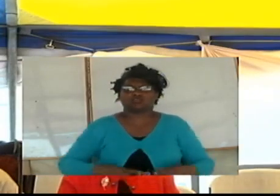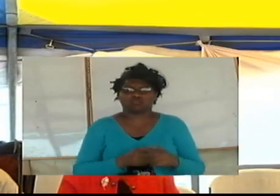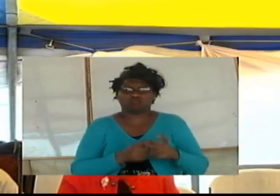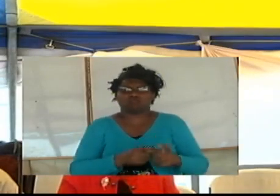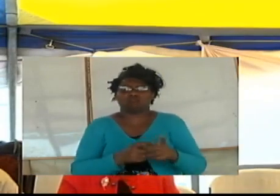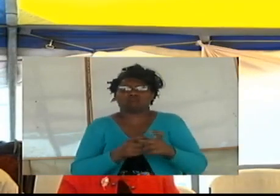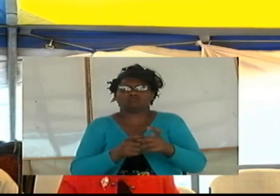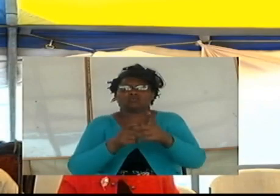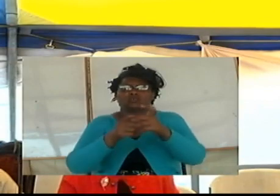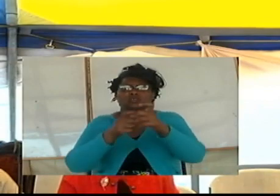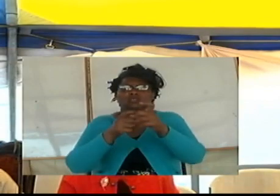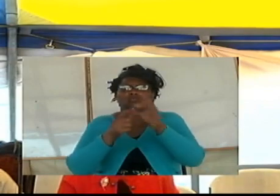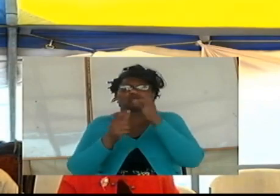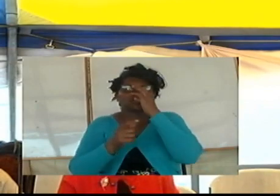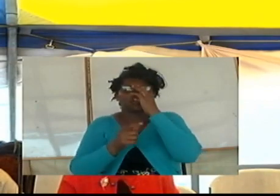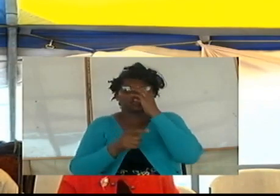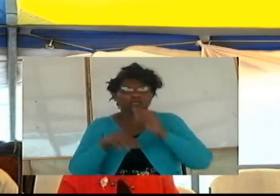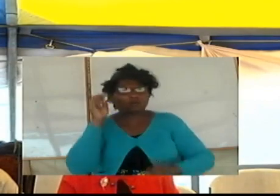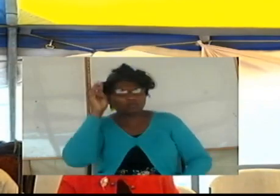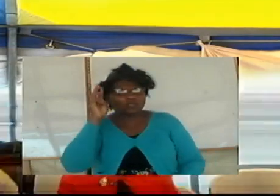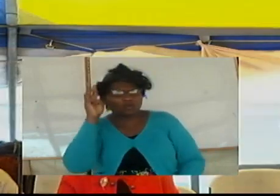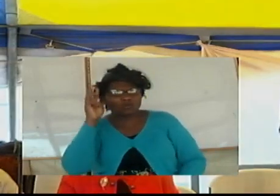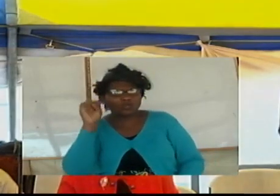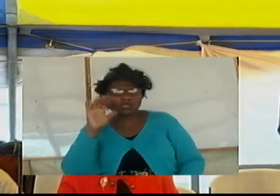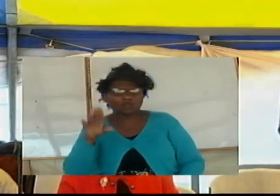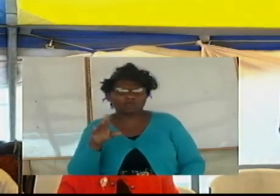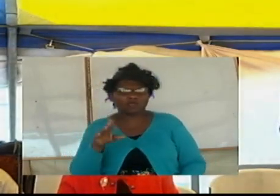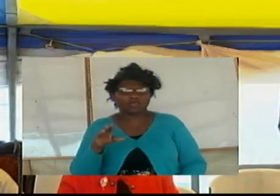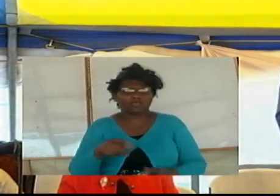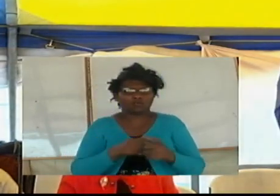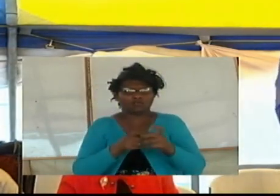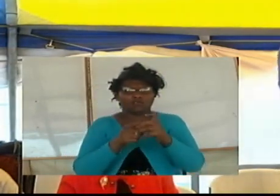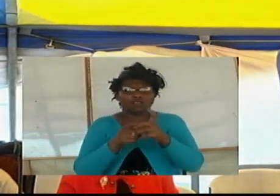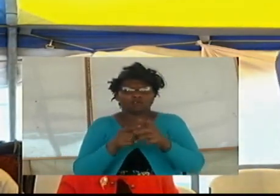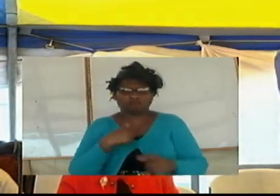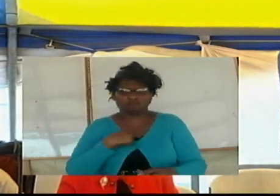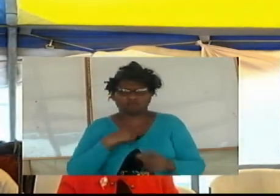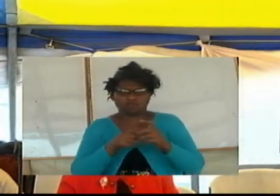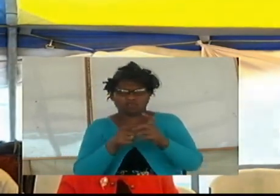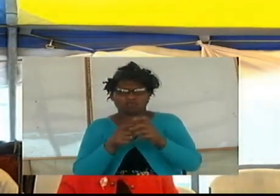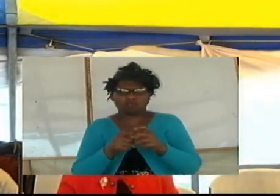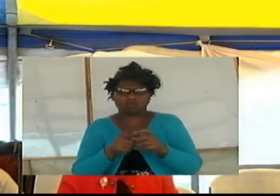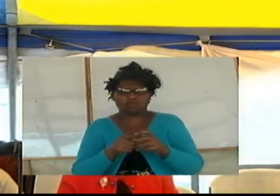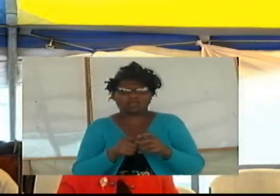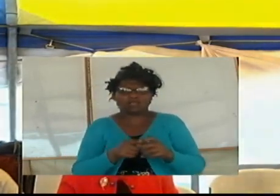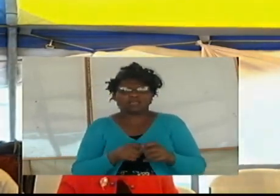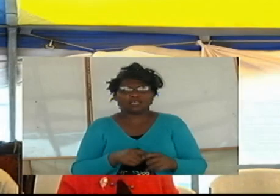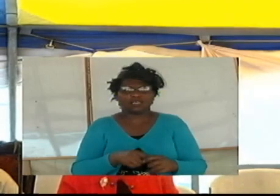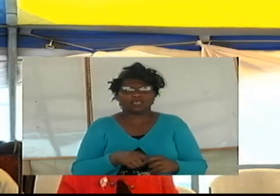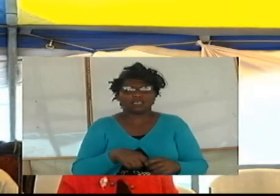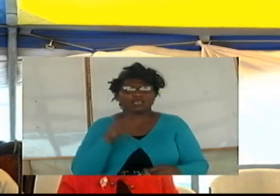And I was wondering if I ran, if he would have caught me or something. And saints of God,